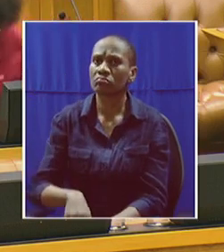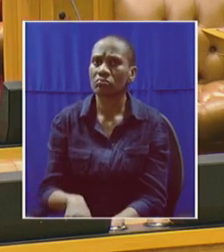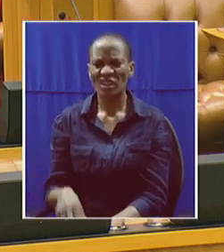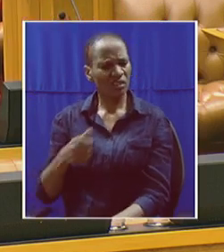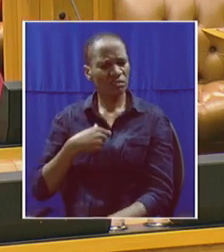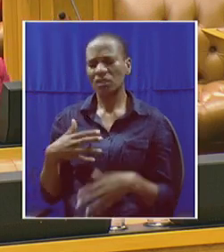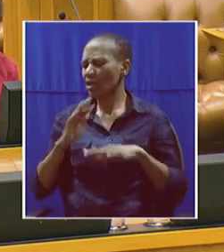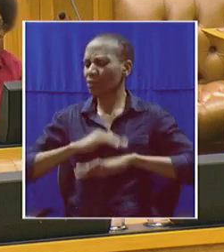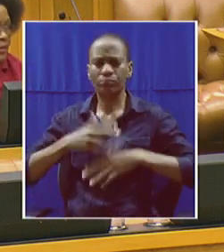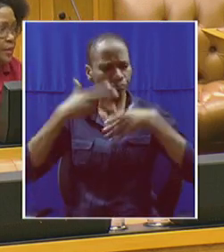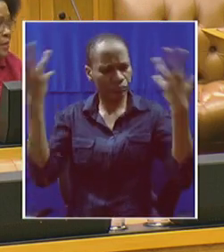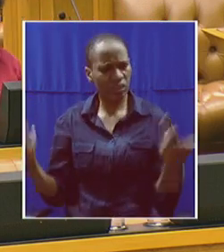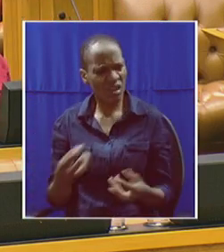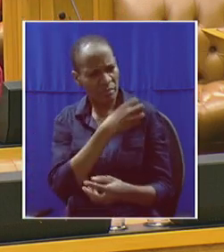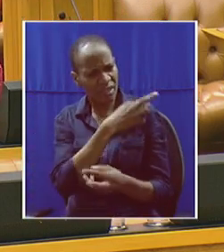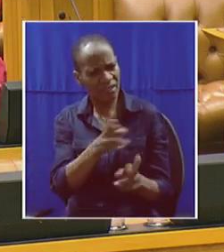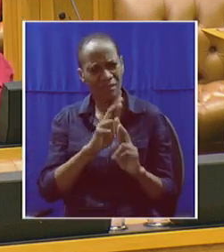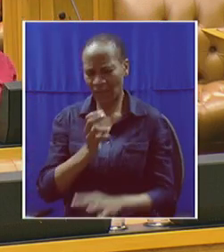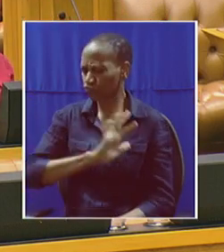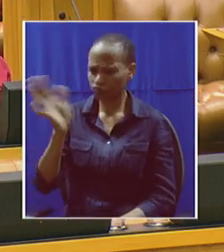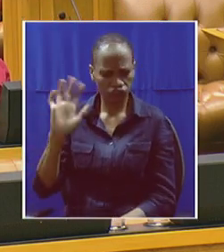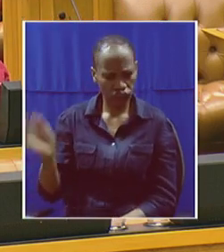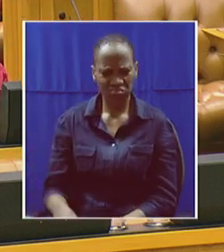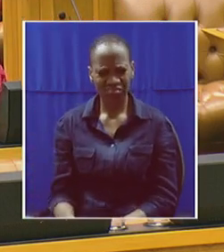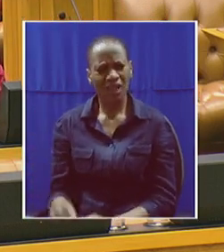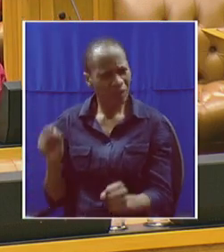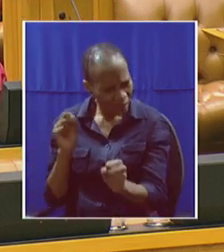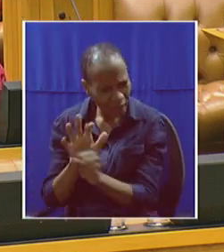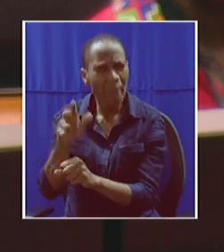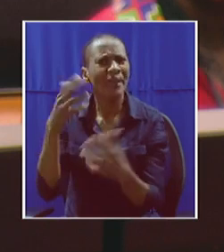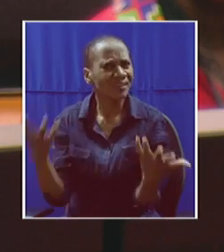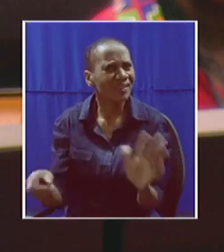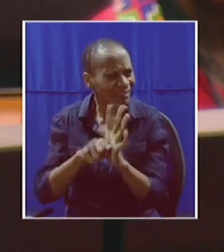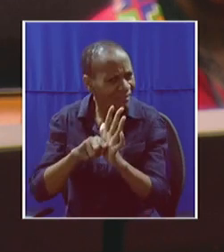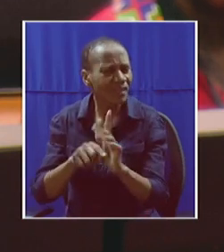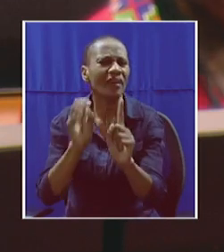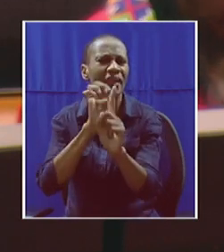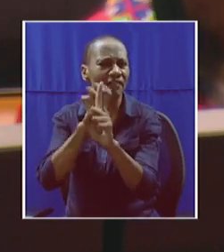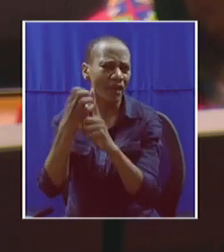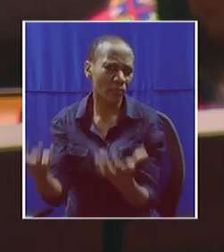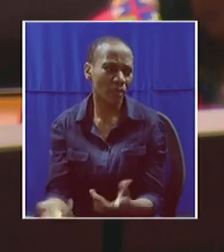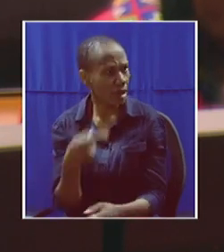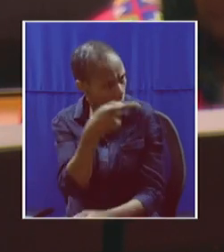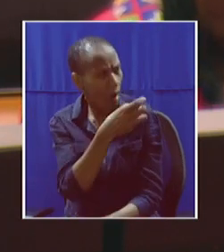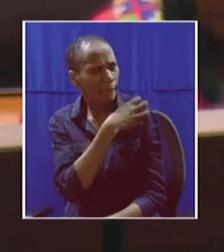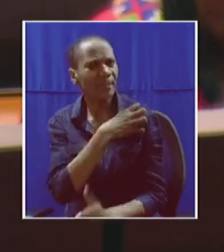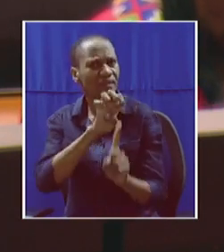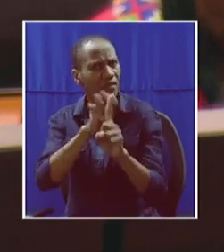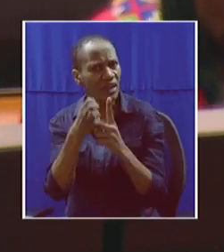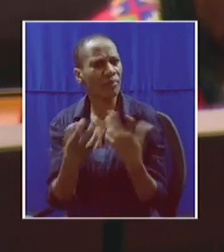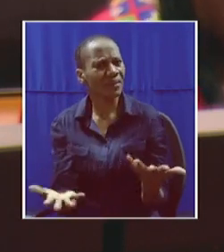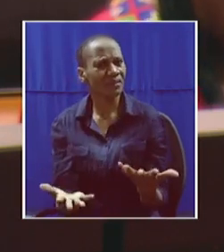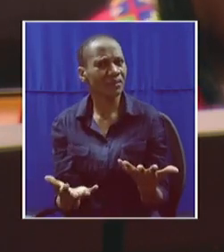response the minister gave because it impacts the environment she is the minister for environment forestry and